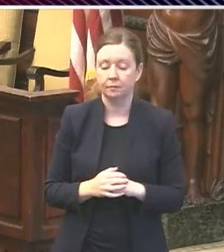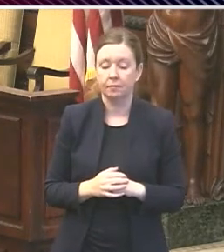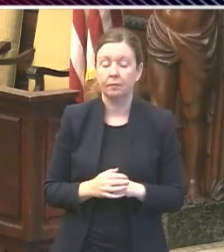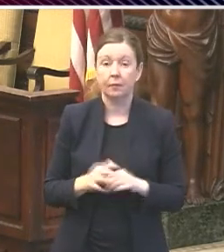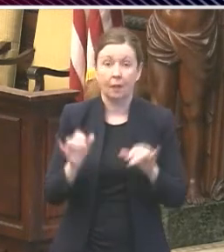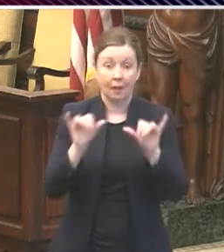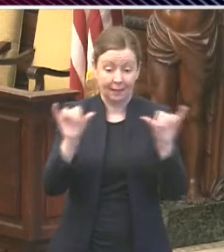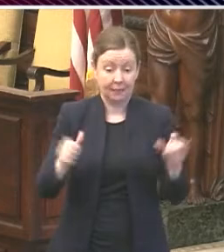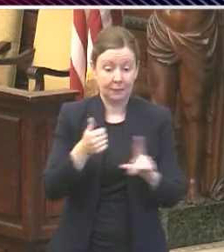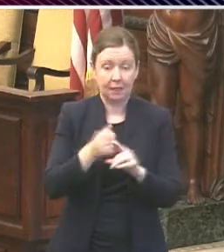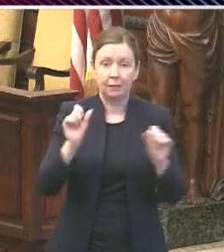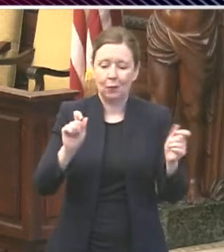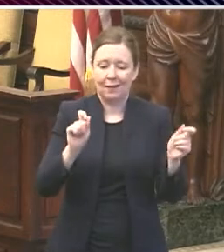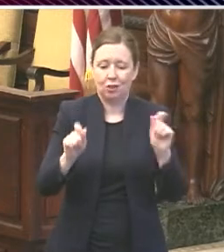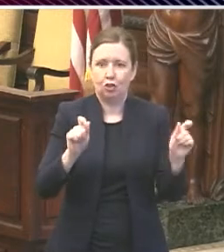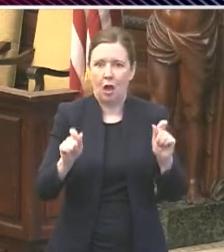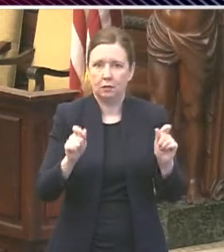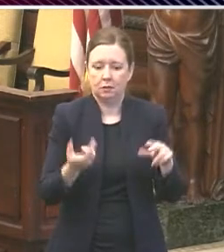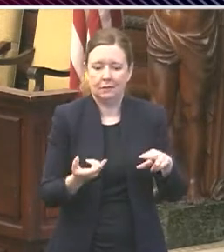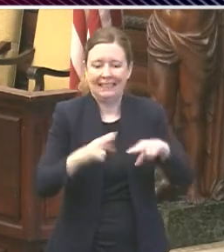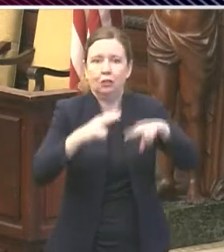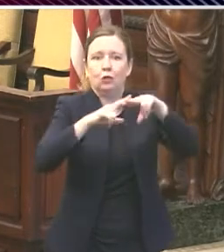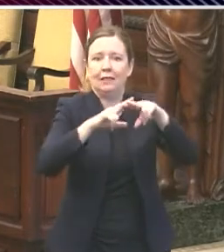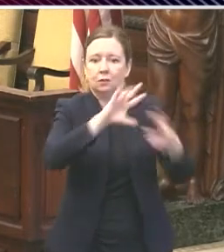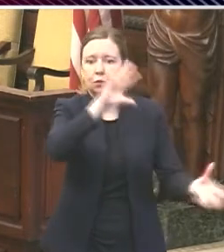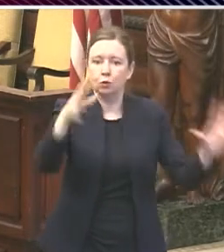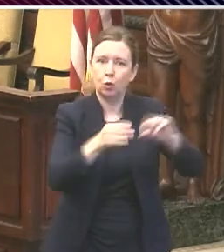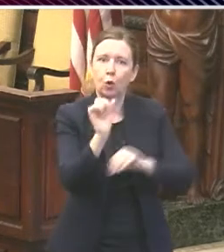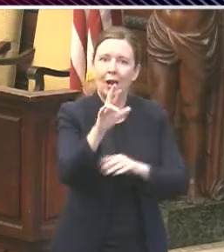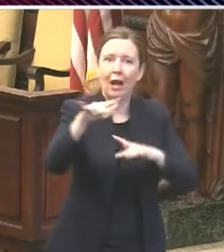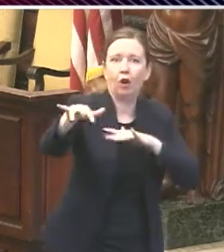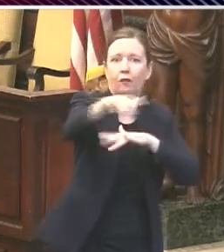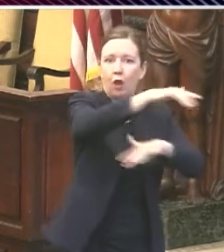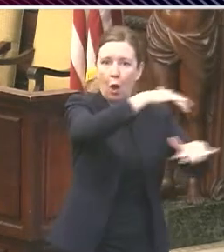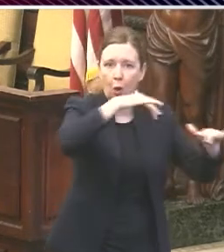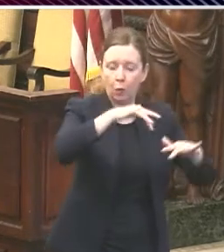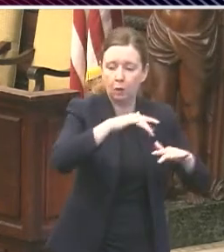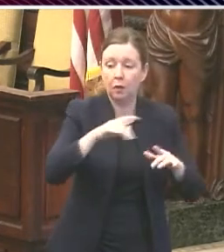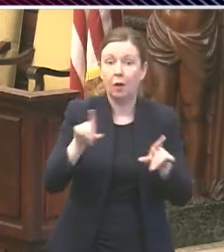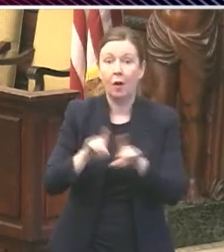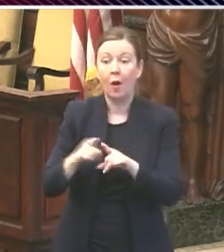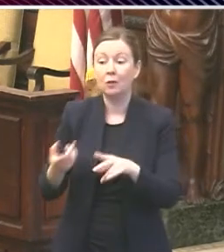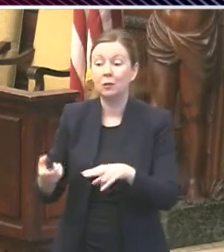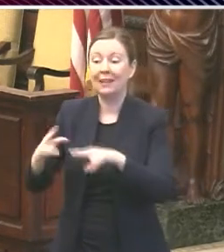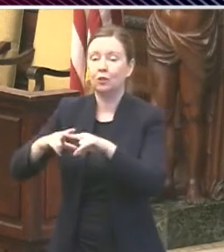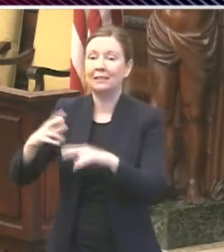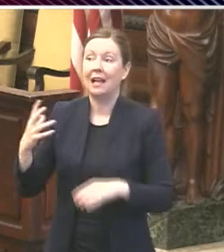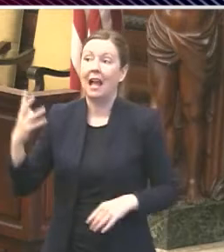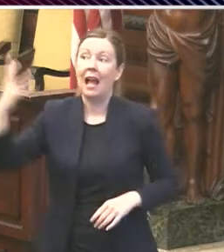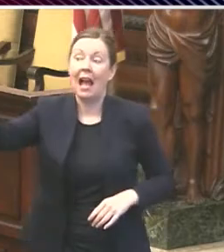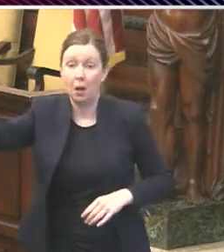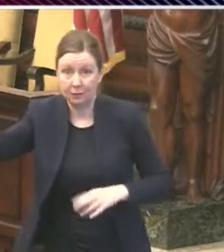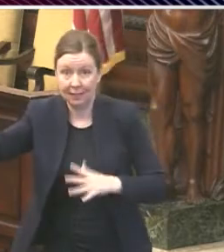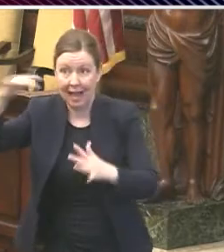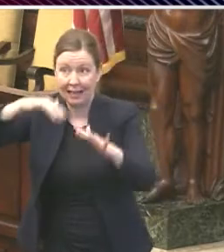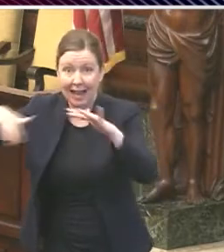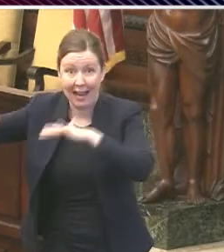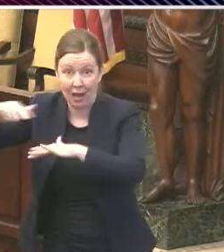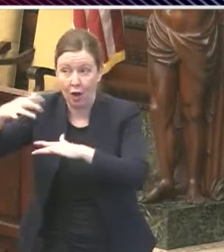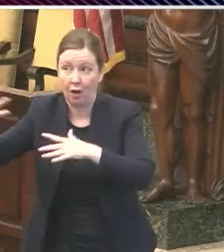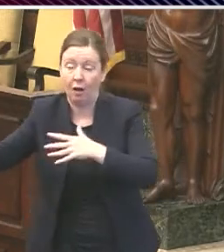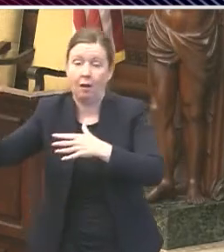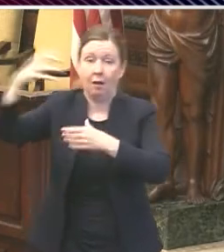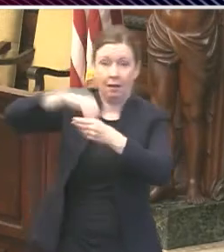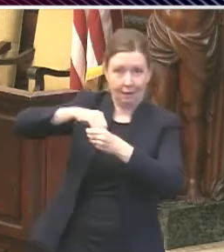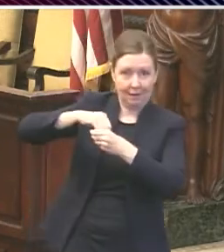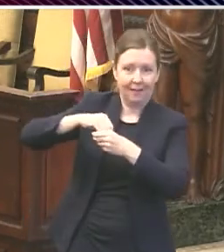systems to increase the total airflow. Second is to increase the amount of outside air that is mixed into the air that is circulated. So the